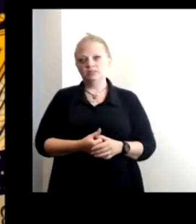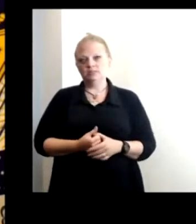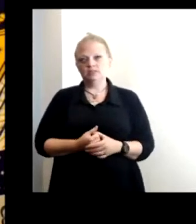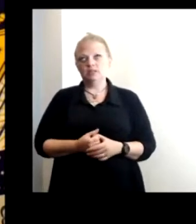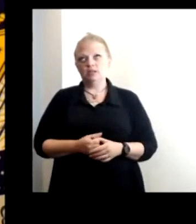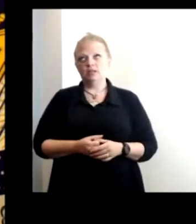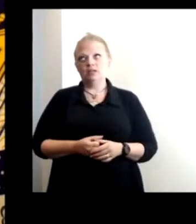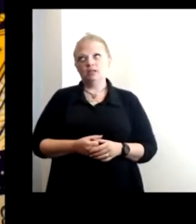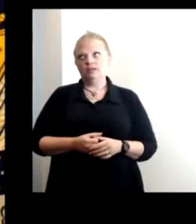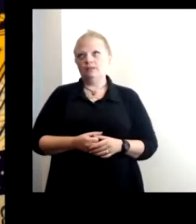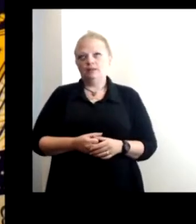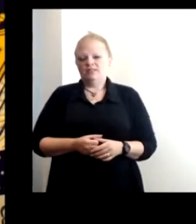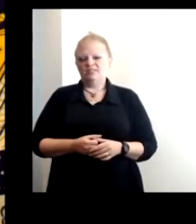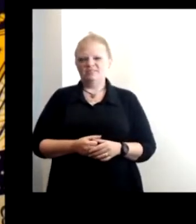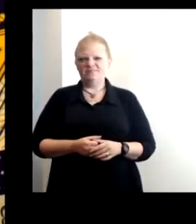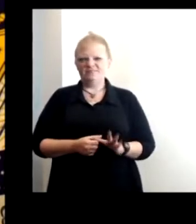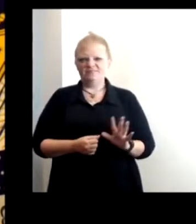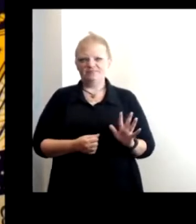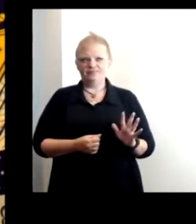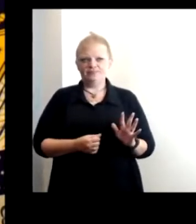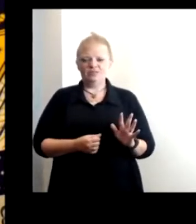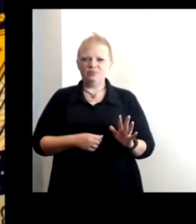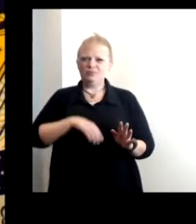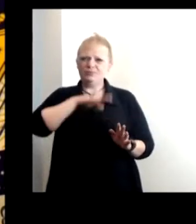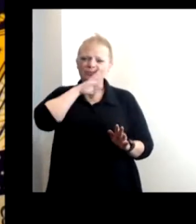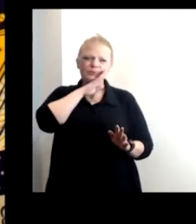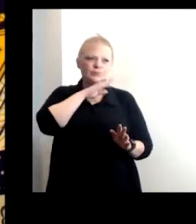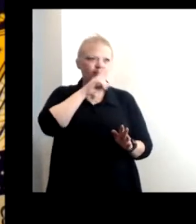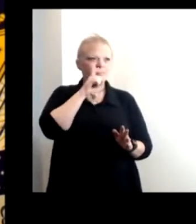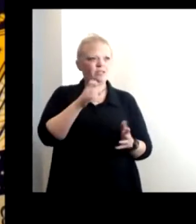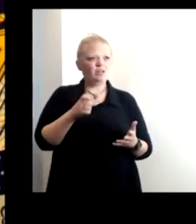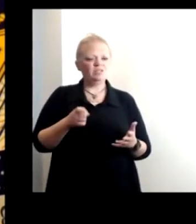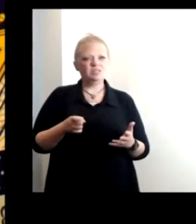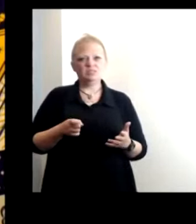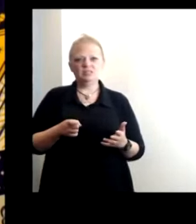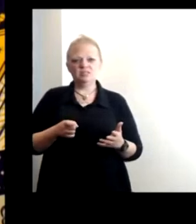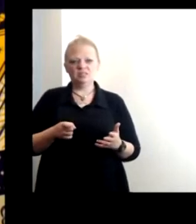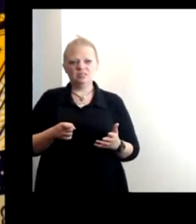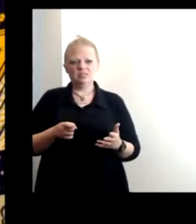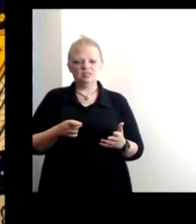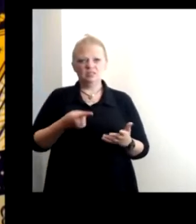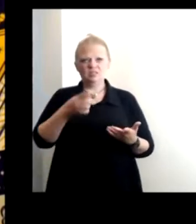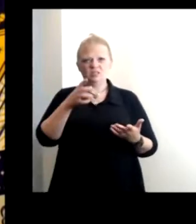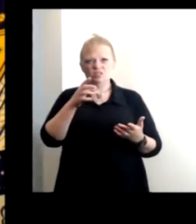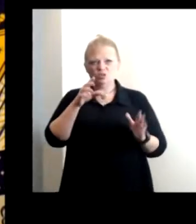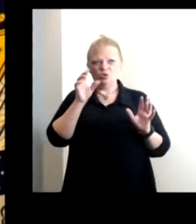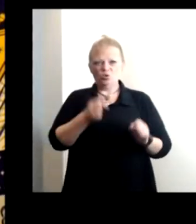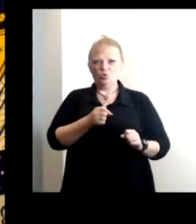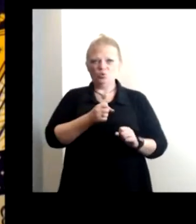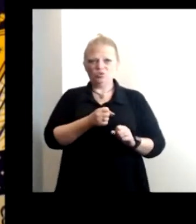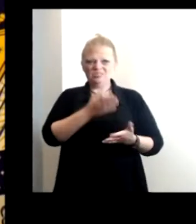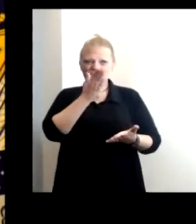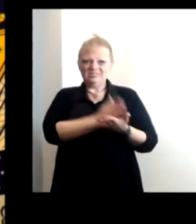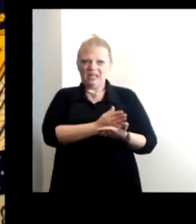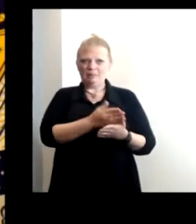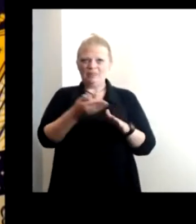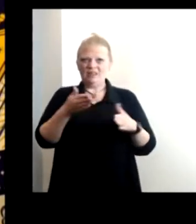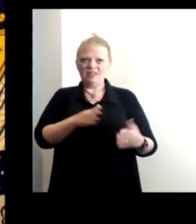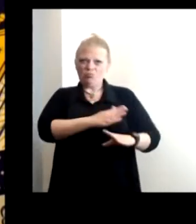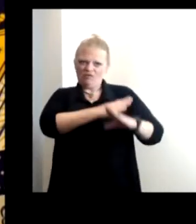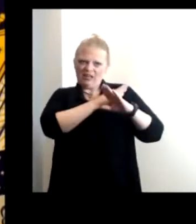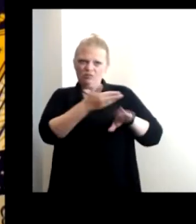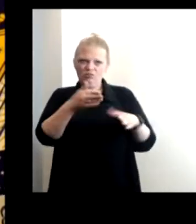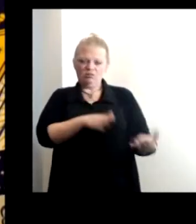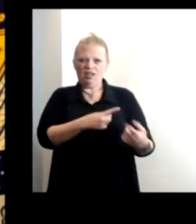And it's just maddening because we know that this is a preventable death. These are all preventable